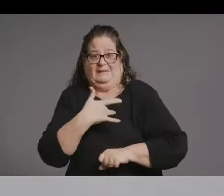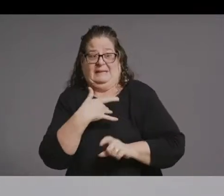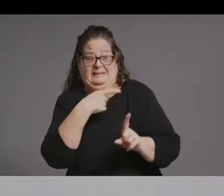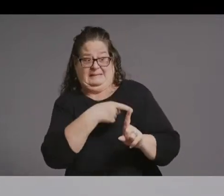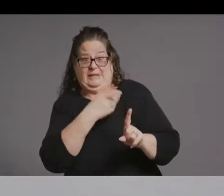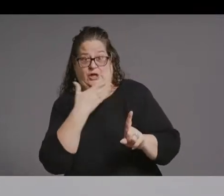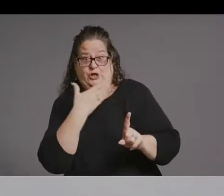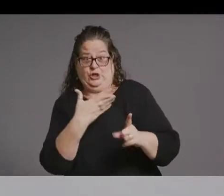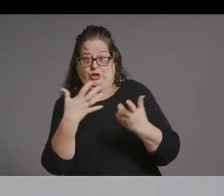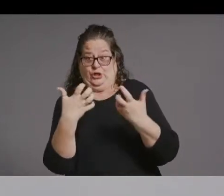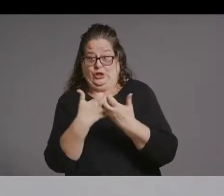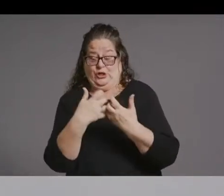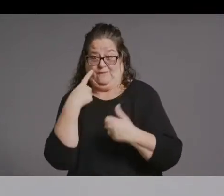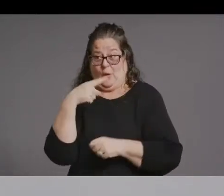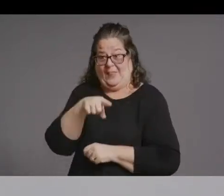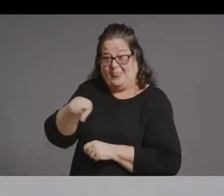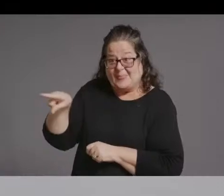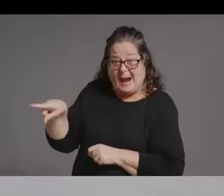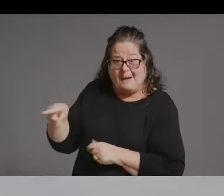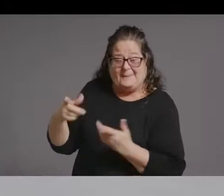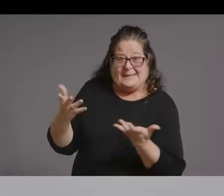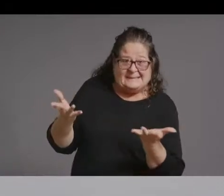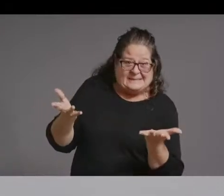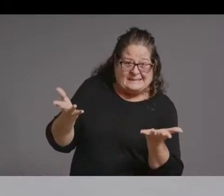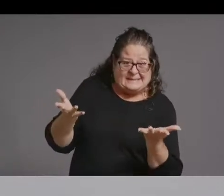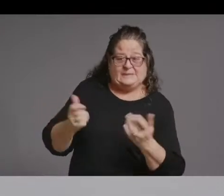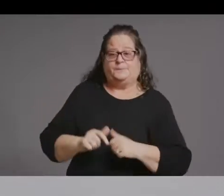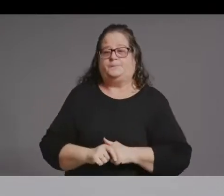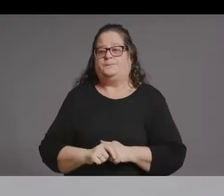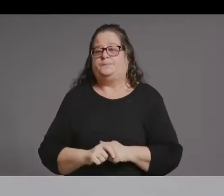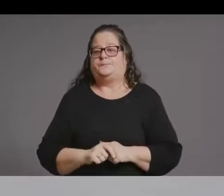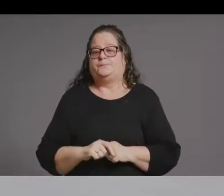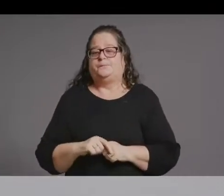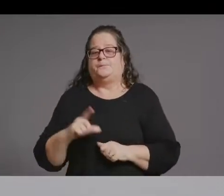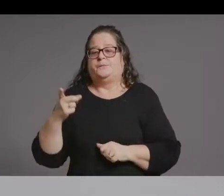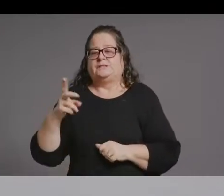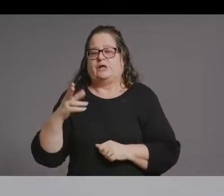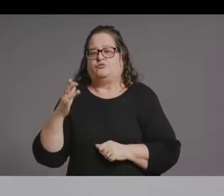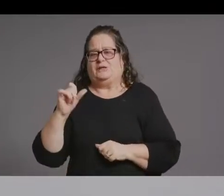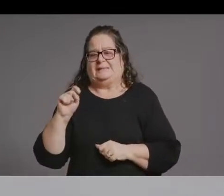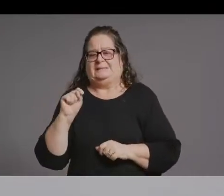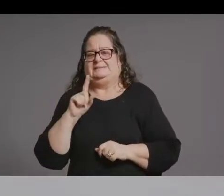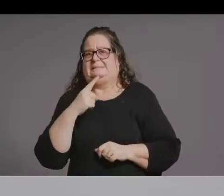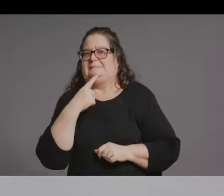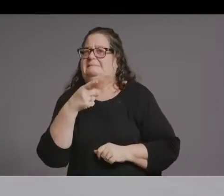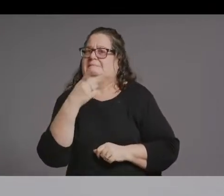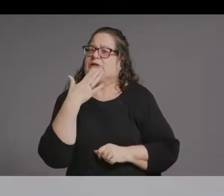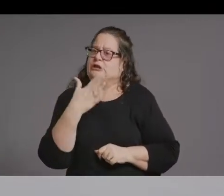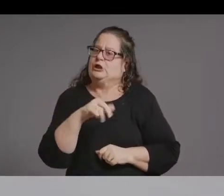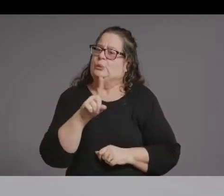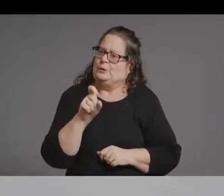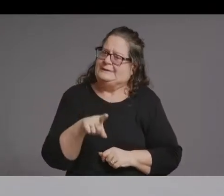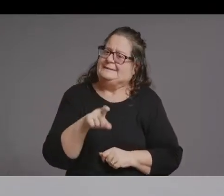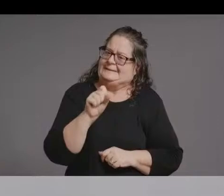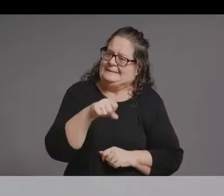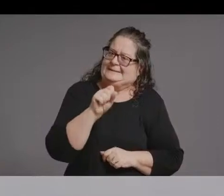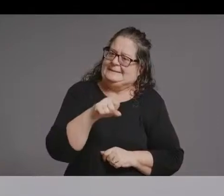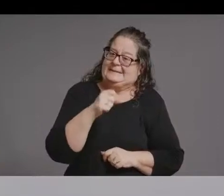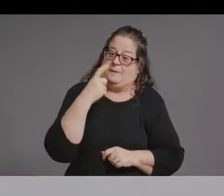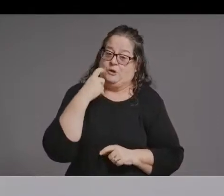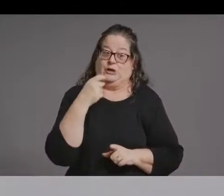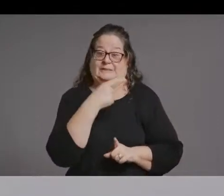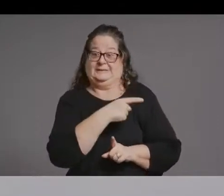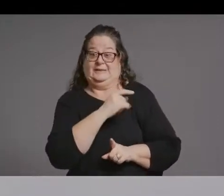Yeah, it's a great question, because the Johnson & Johnson vaccine definitely had some benefits for reaching vulnerable